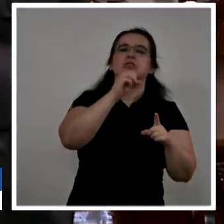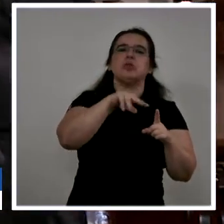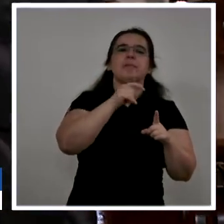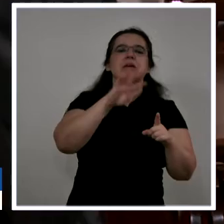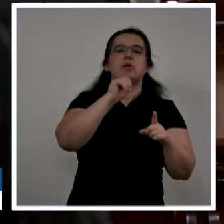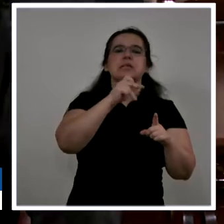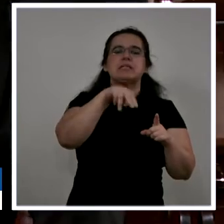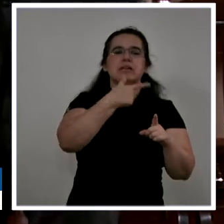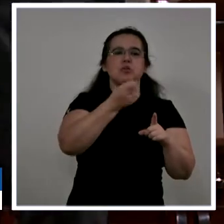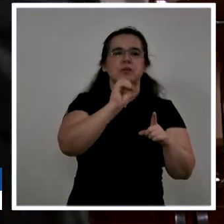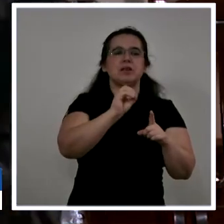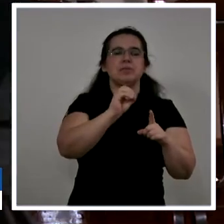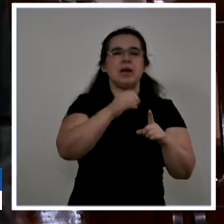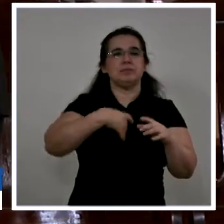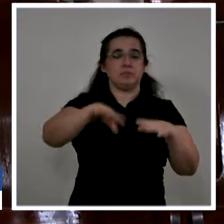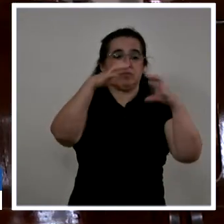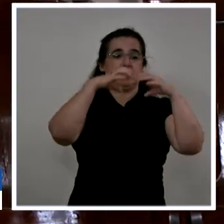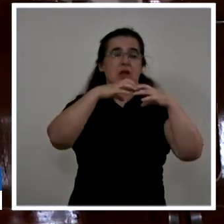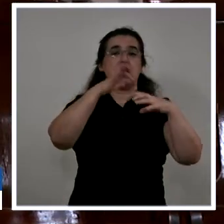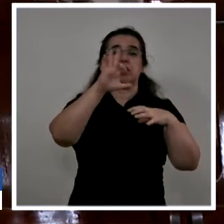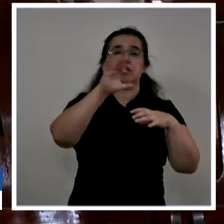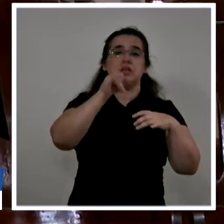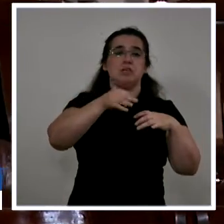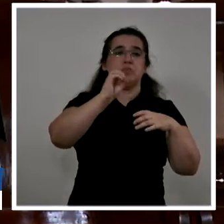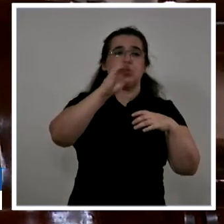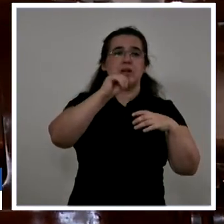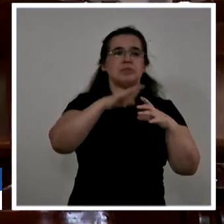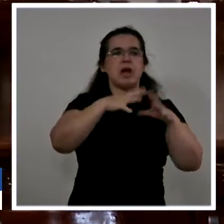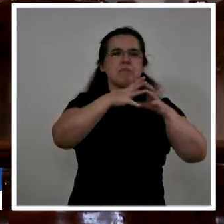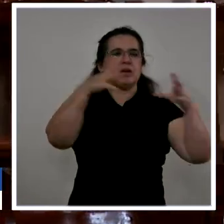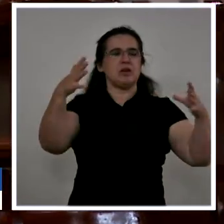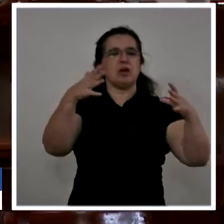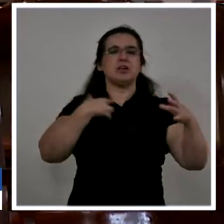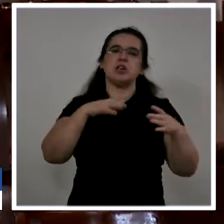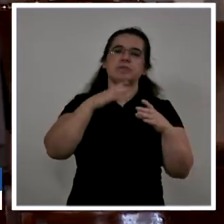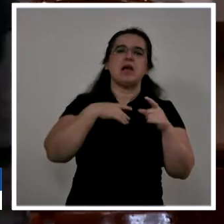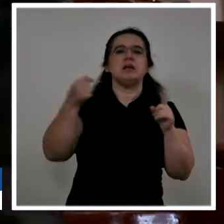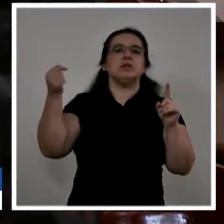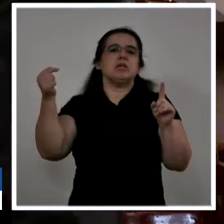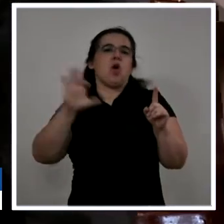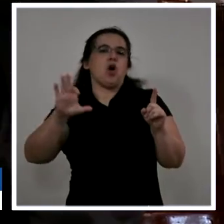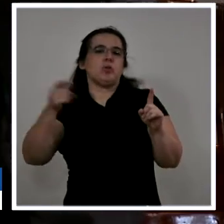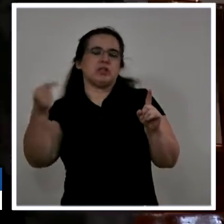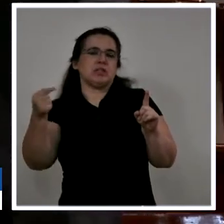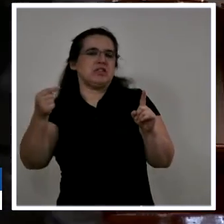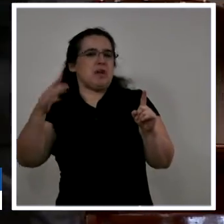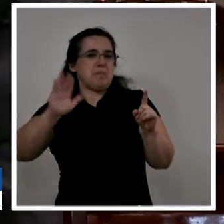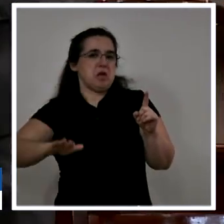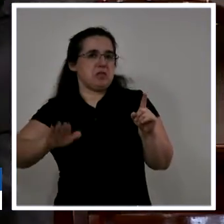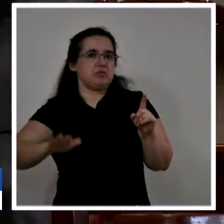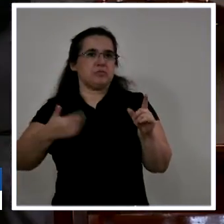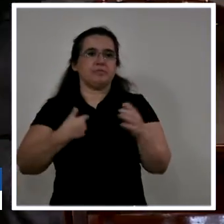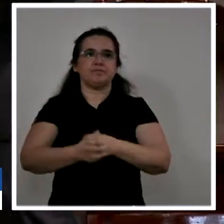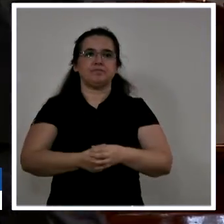my big hippocampus, para que o meu hipocampo seja maior, and I want less cortisol, e quero menos cortisol, so my hippocampus won't be small, para que o meu